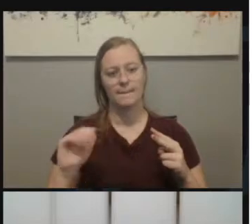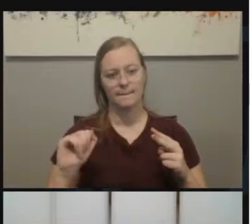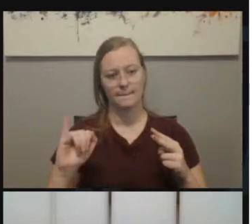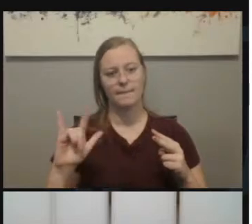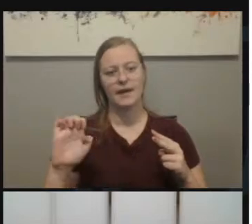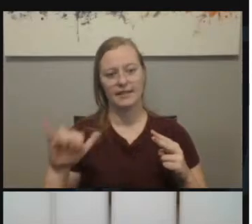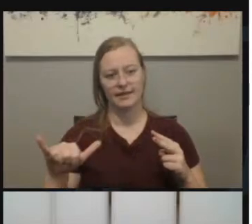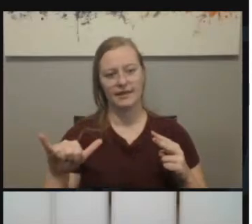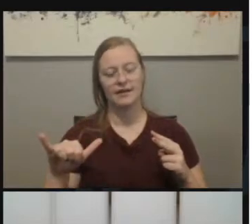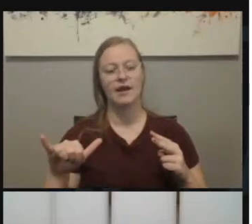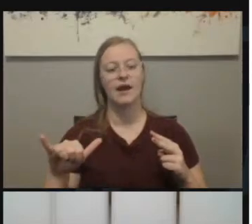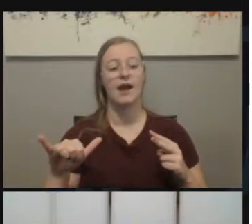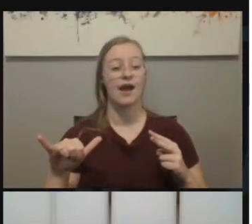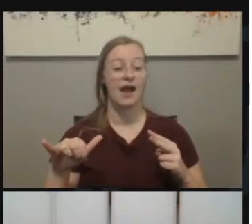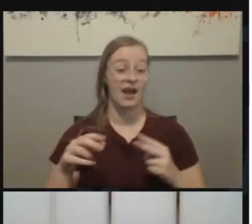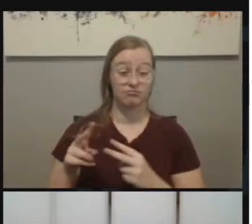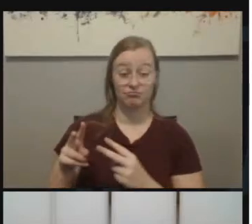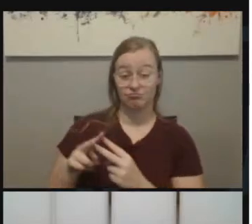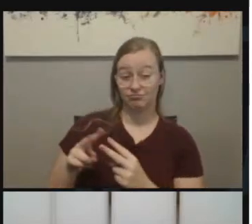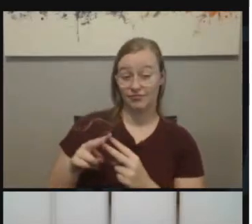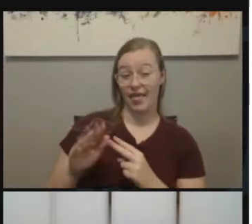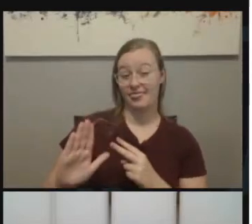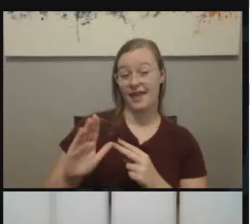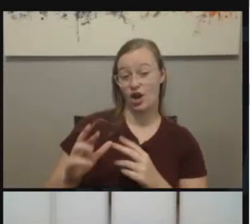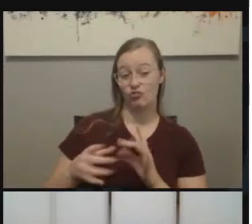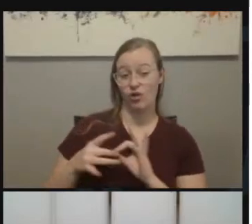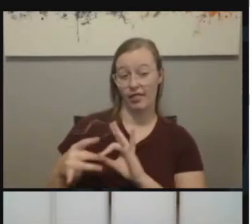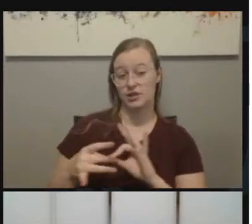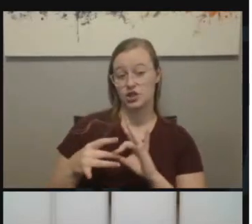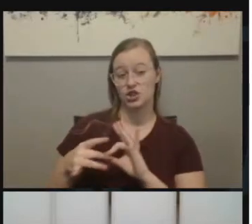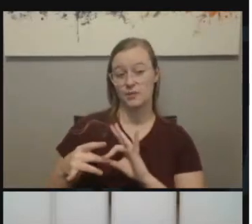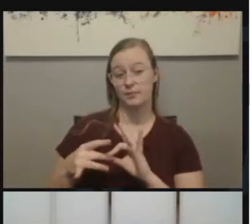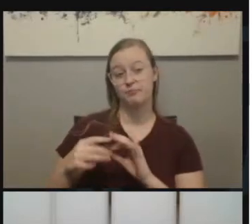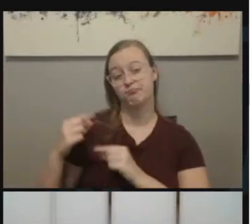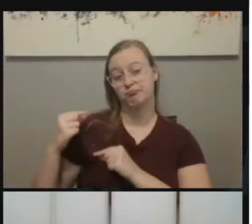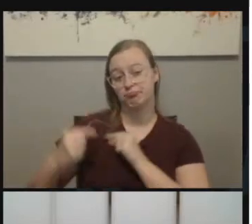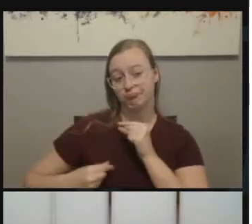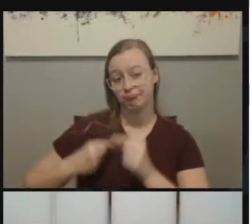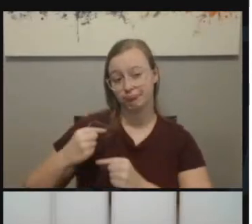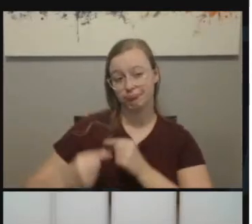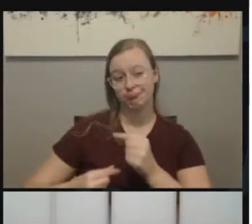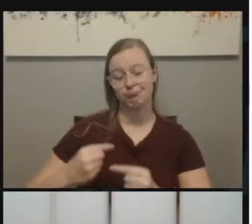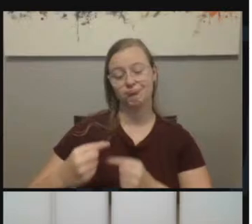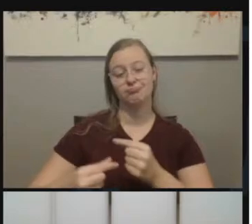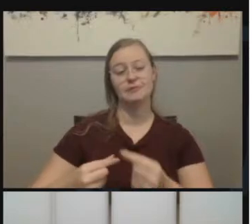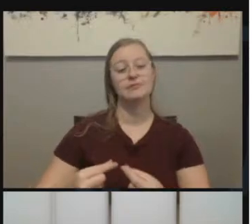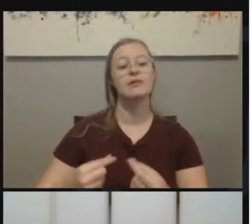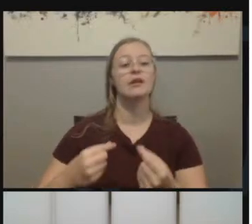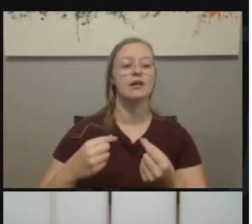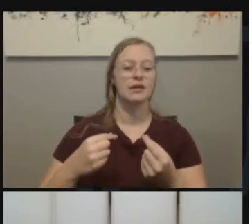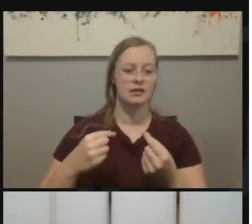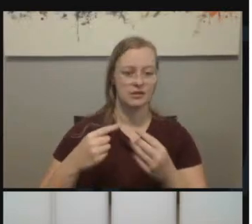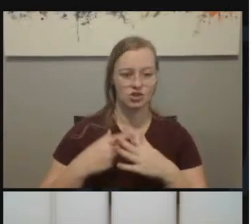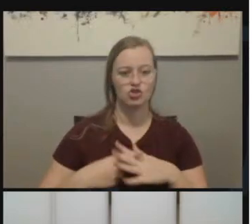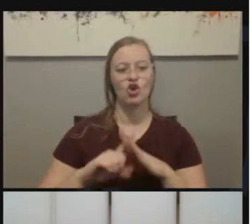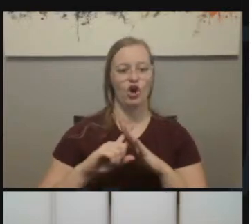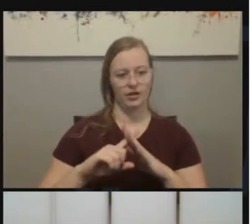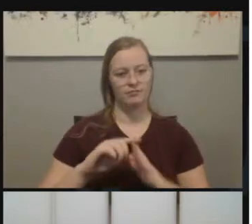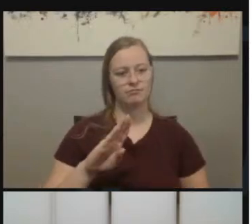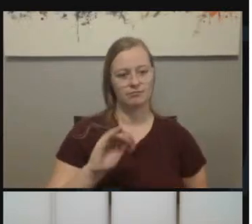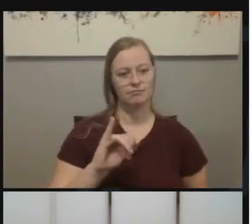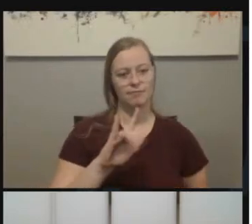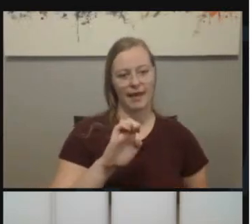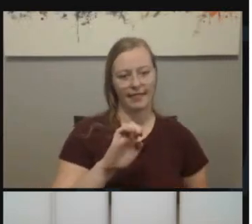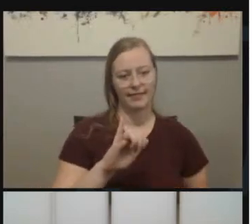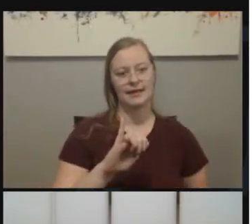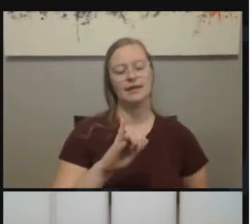and from Sella and Bailey descended the line of the Bailey Douglasses that we'll